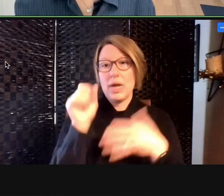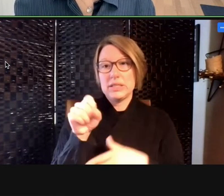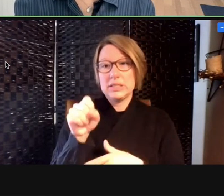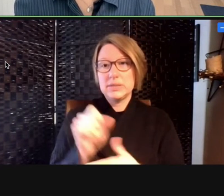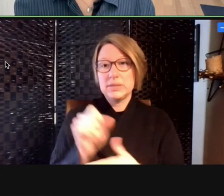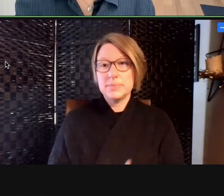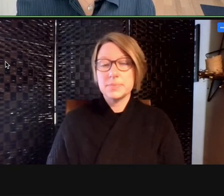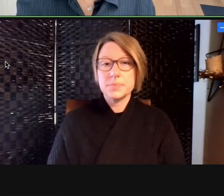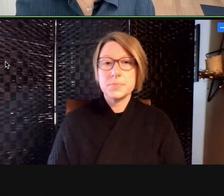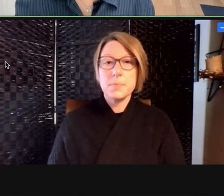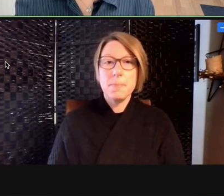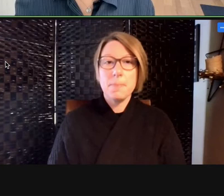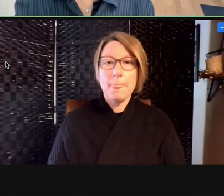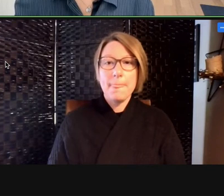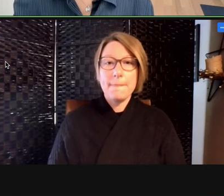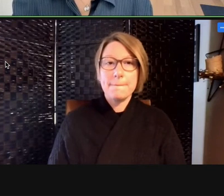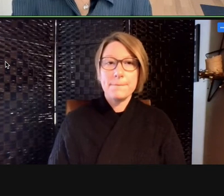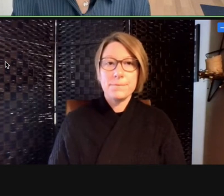All right.